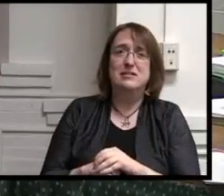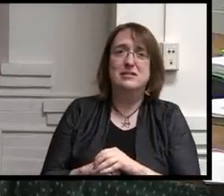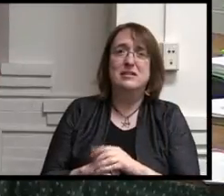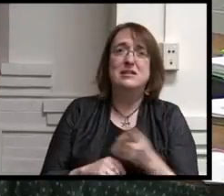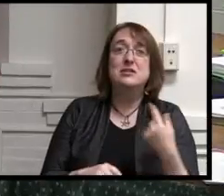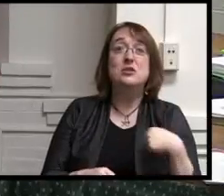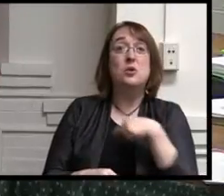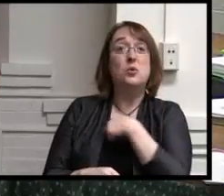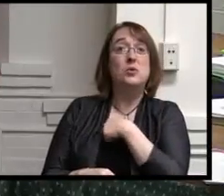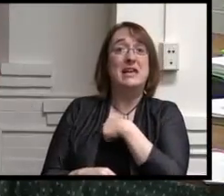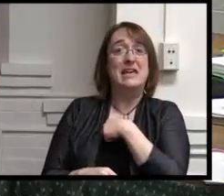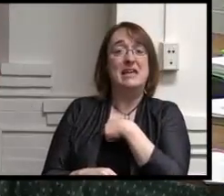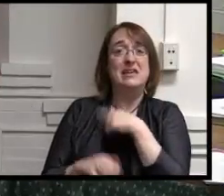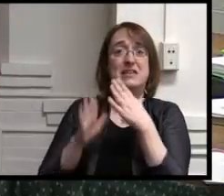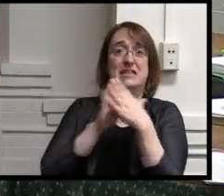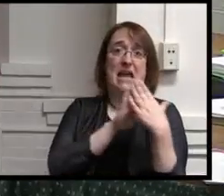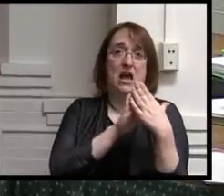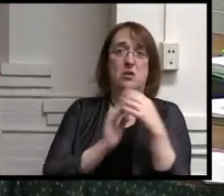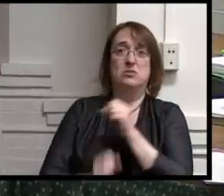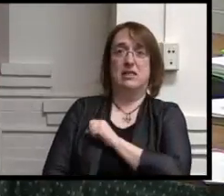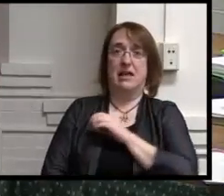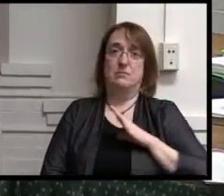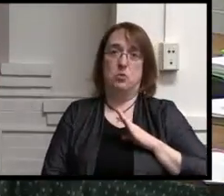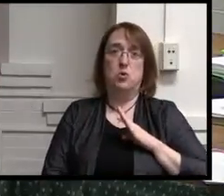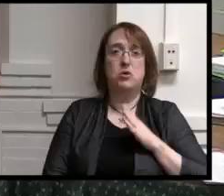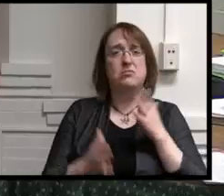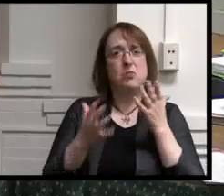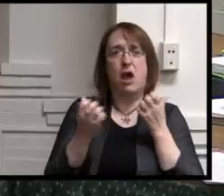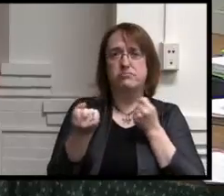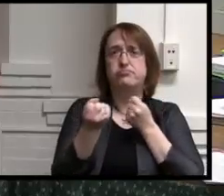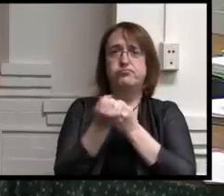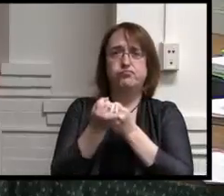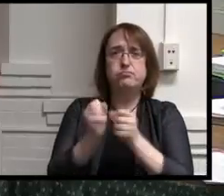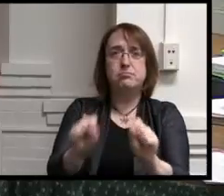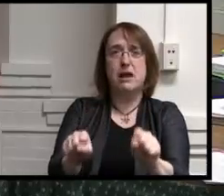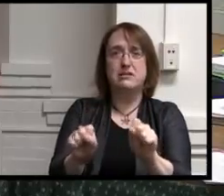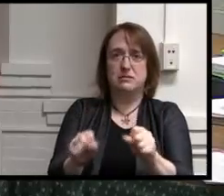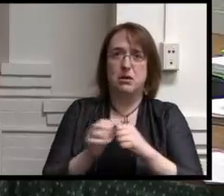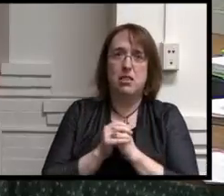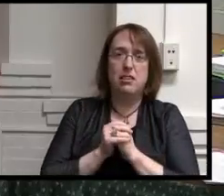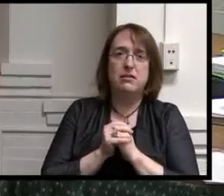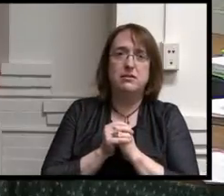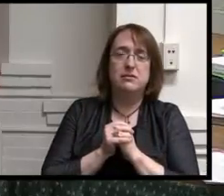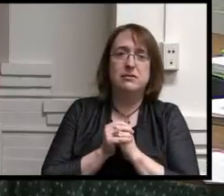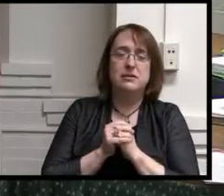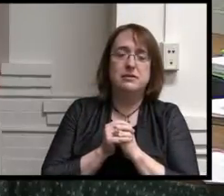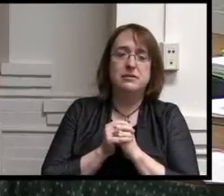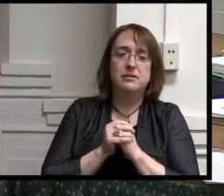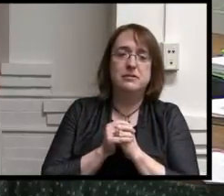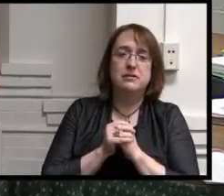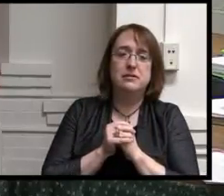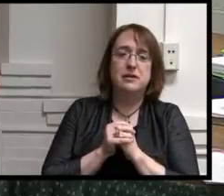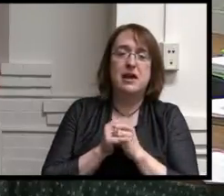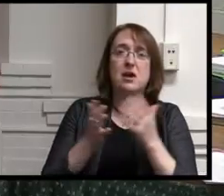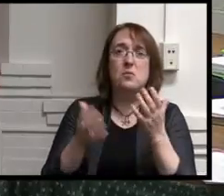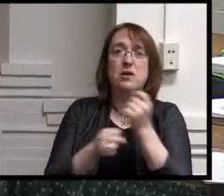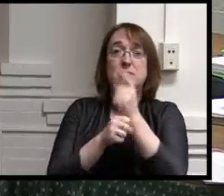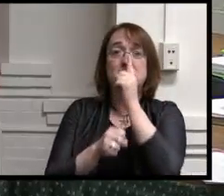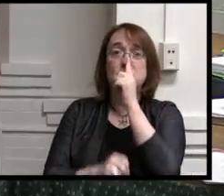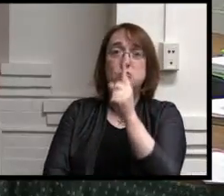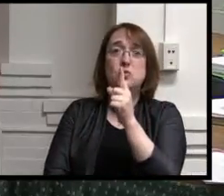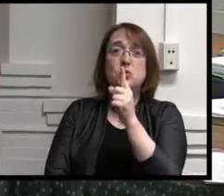we as the town and select board want to be as supportive as possible in making